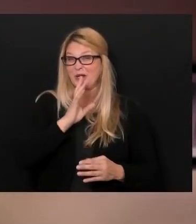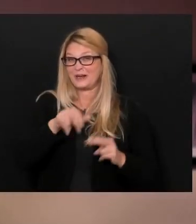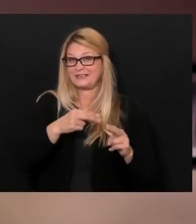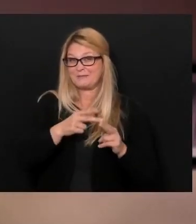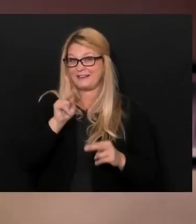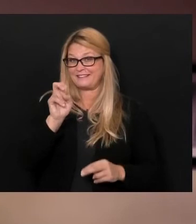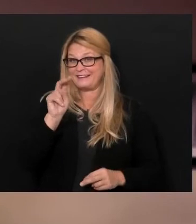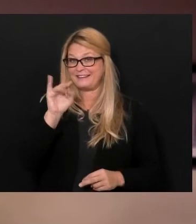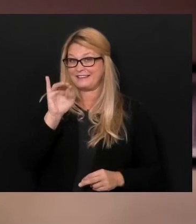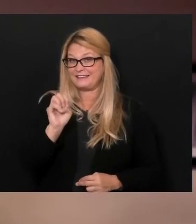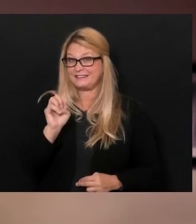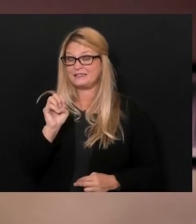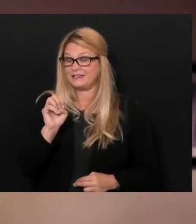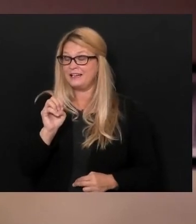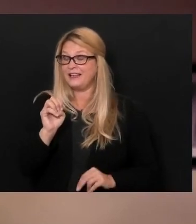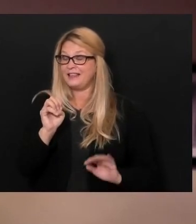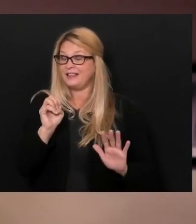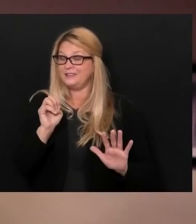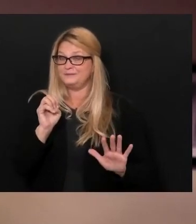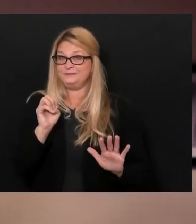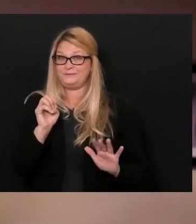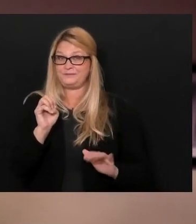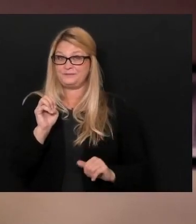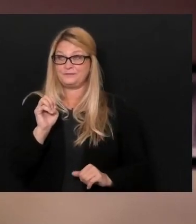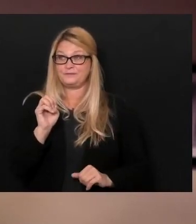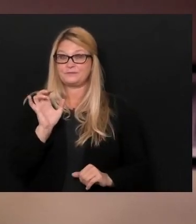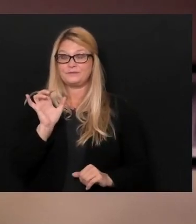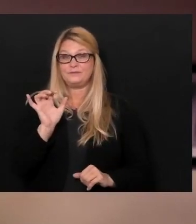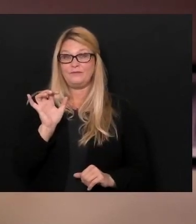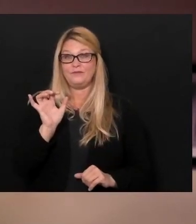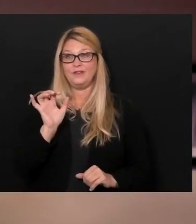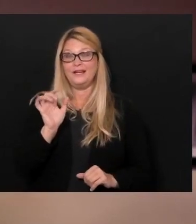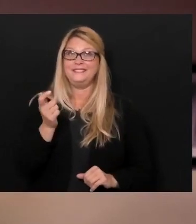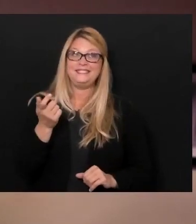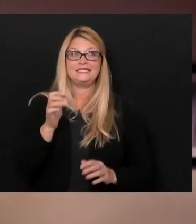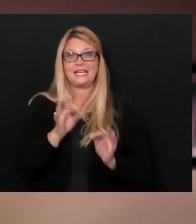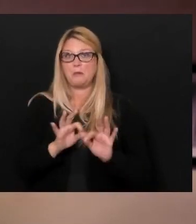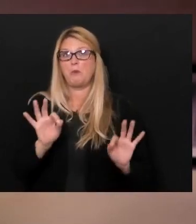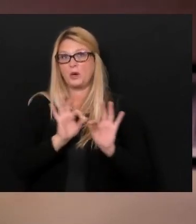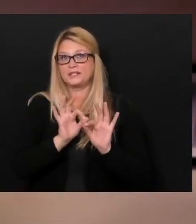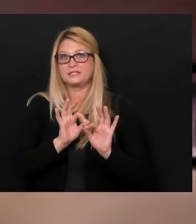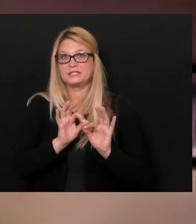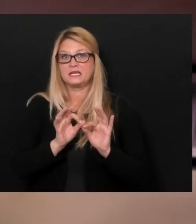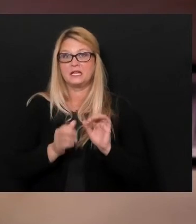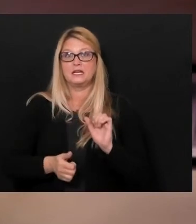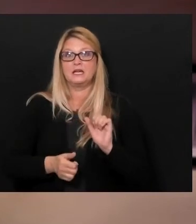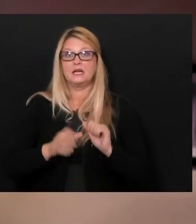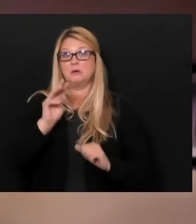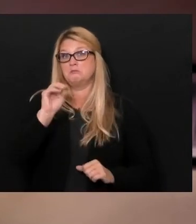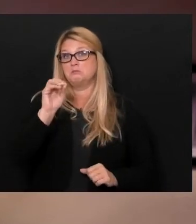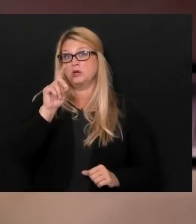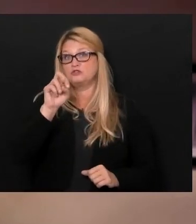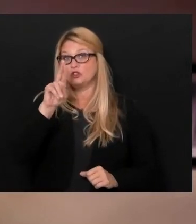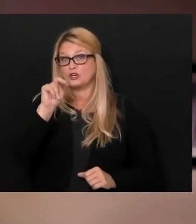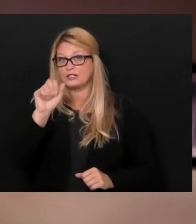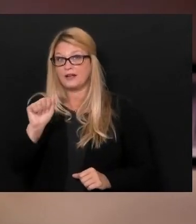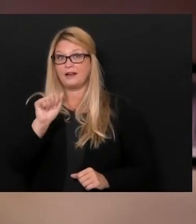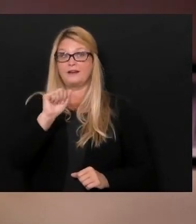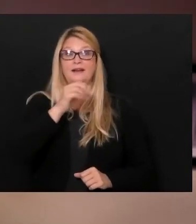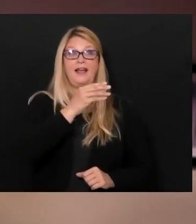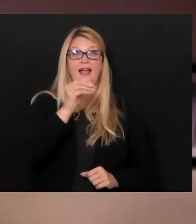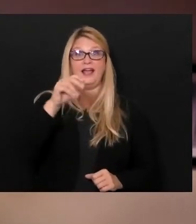really is an important one. You know, the Moderna vaccine and the Pfizer